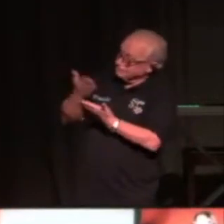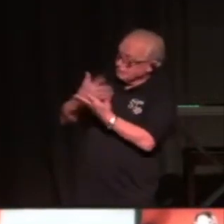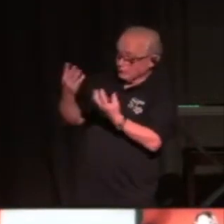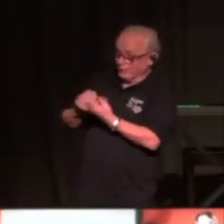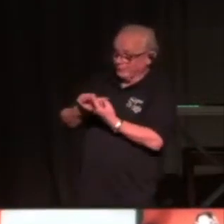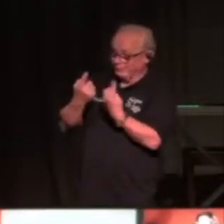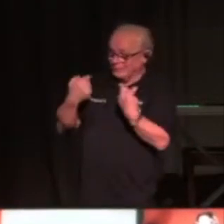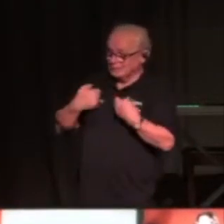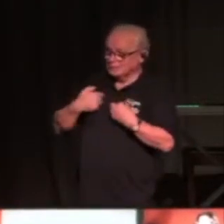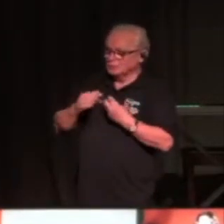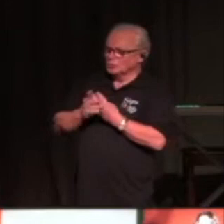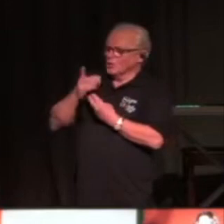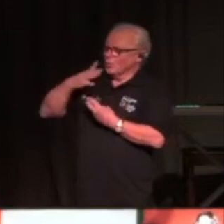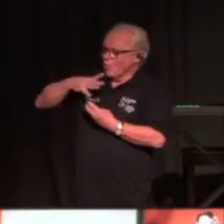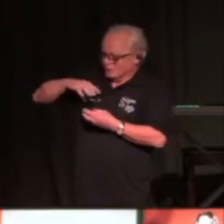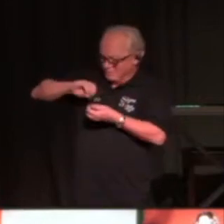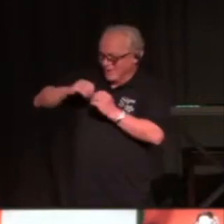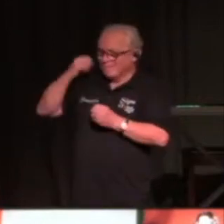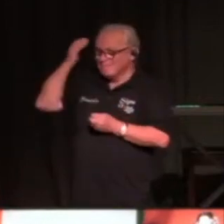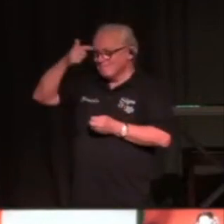And he wants to make memories with you.